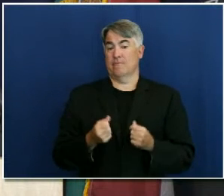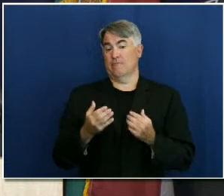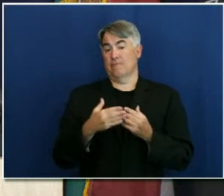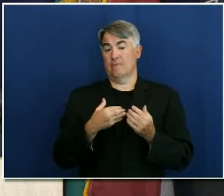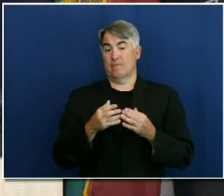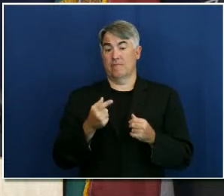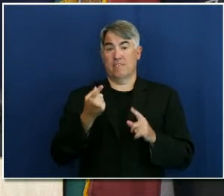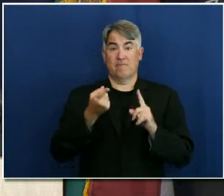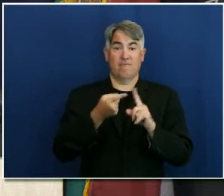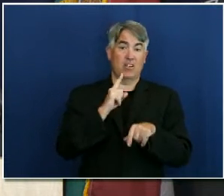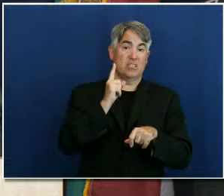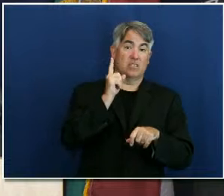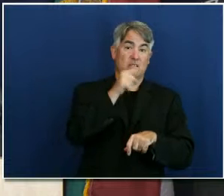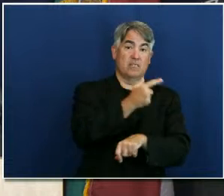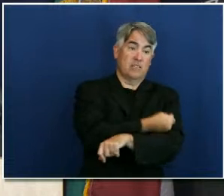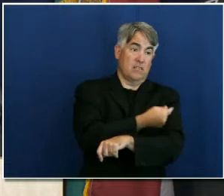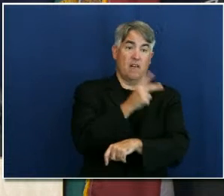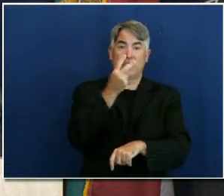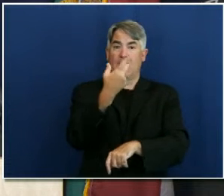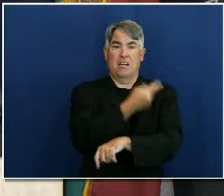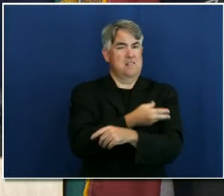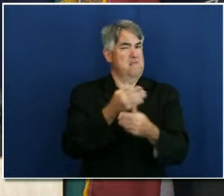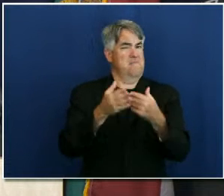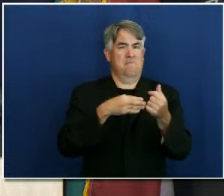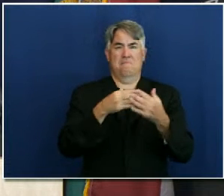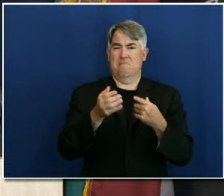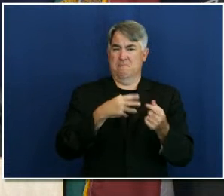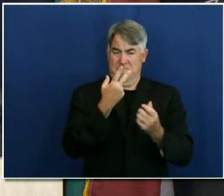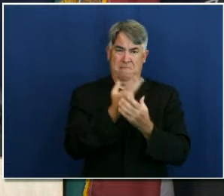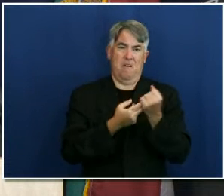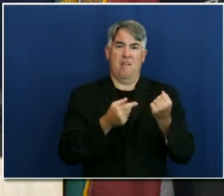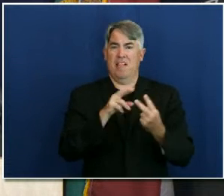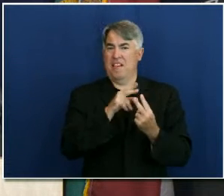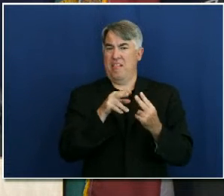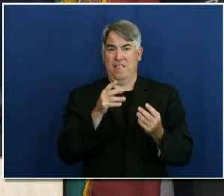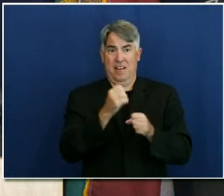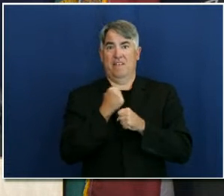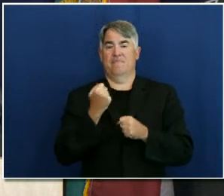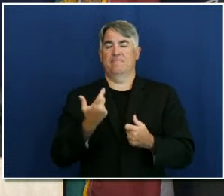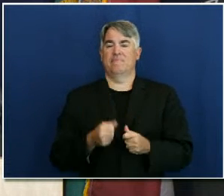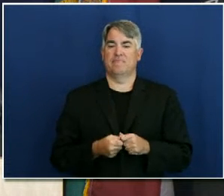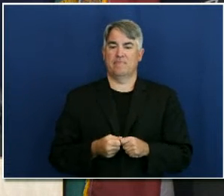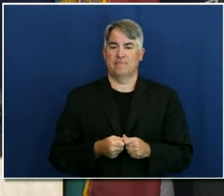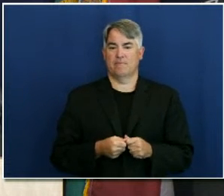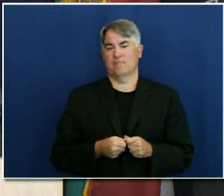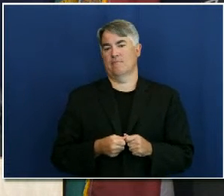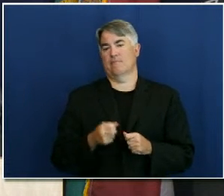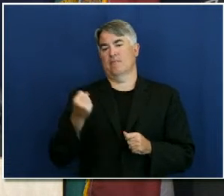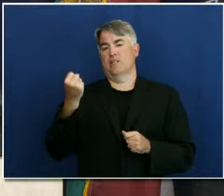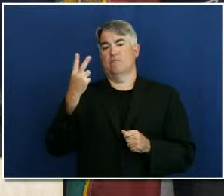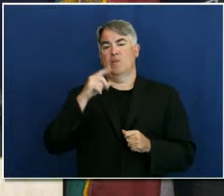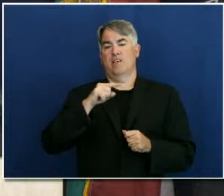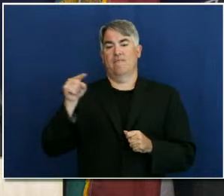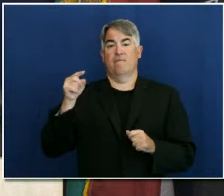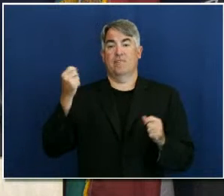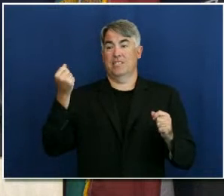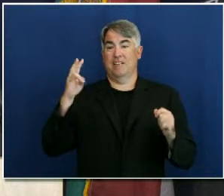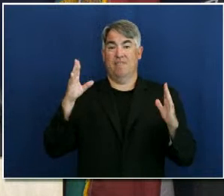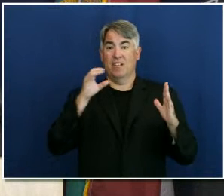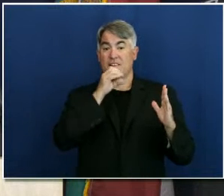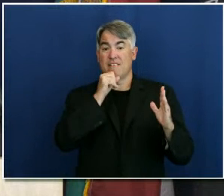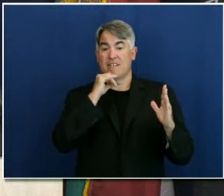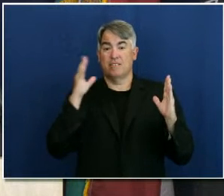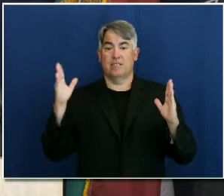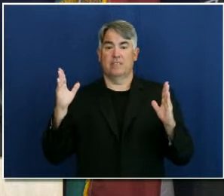appointments, and for those ages 12 to 17, a parent must be present on site to enter their child into the drawing, but they will